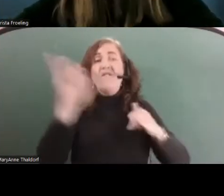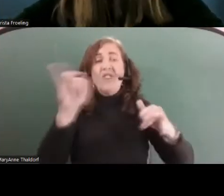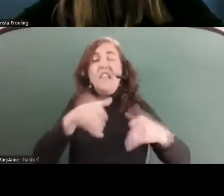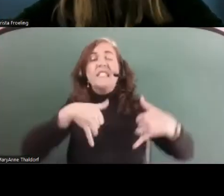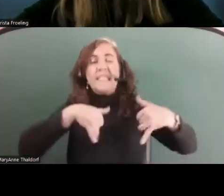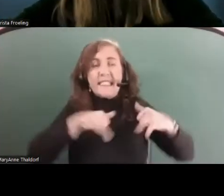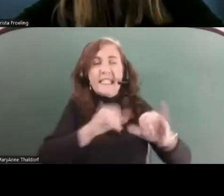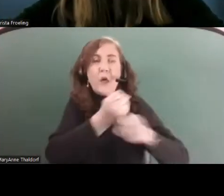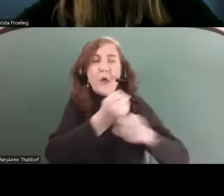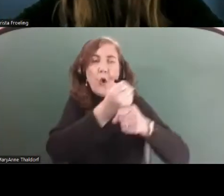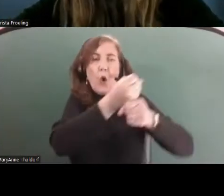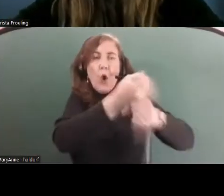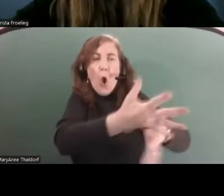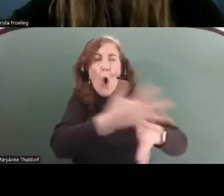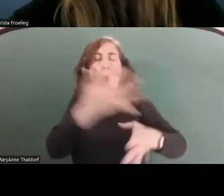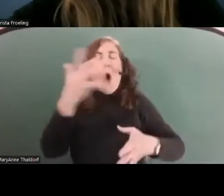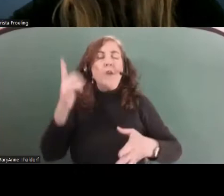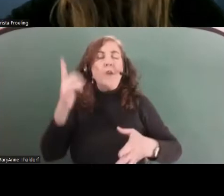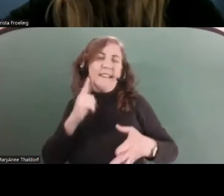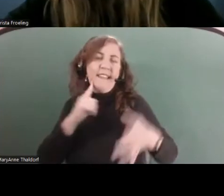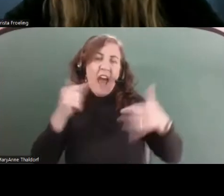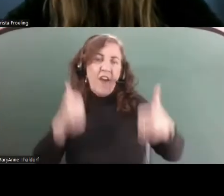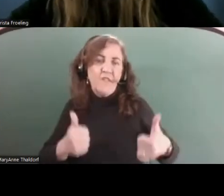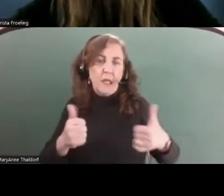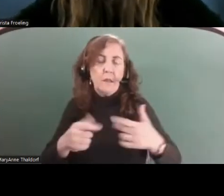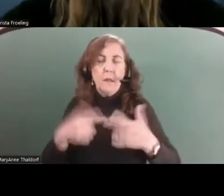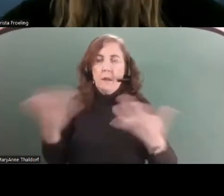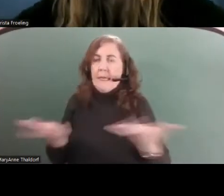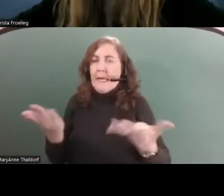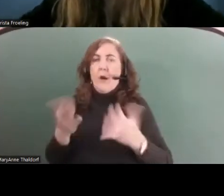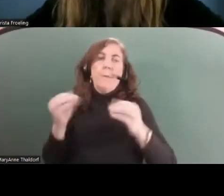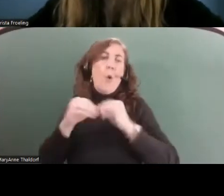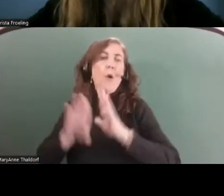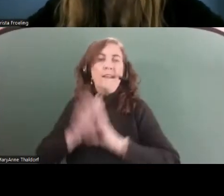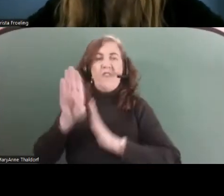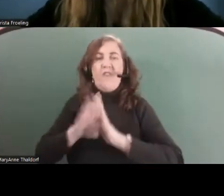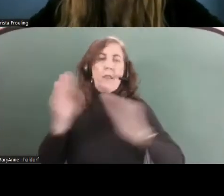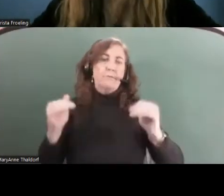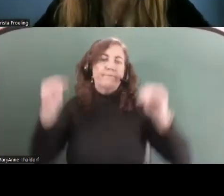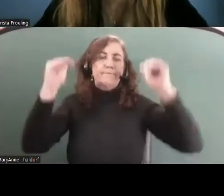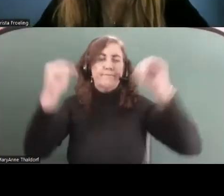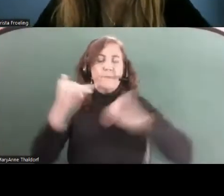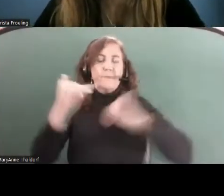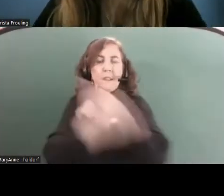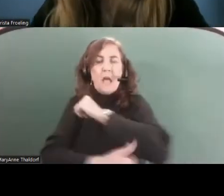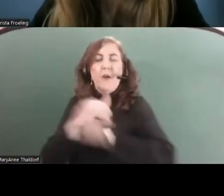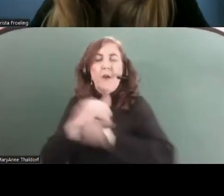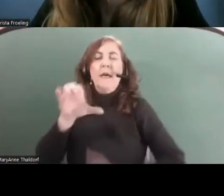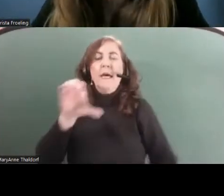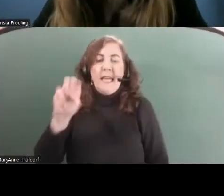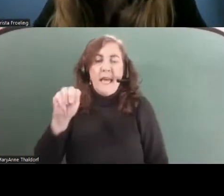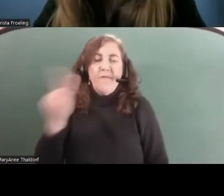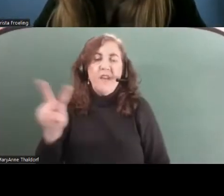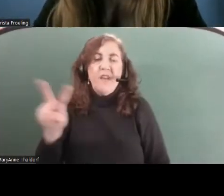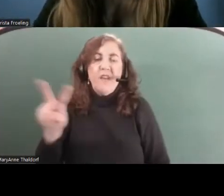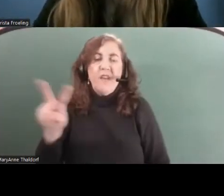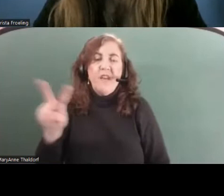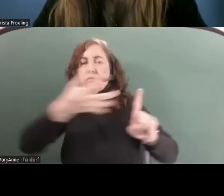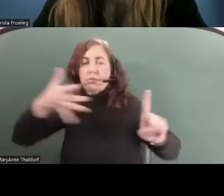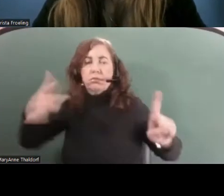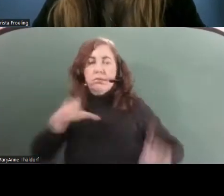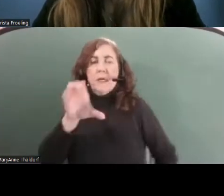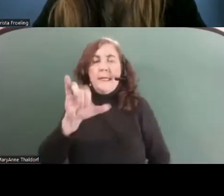I can't remember what we were called. Anyway, developed countries, it's CMV, which stands for cytomegalovirus.